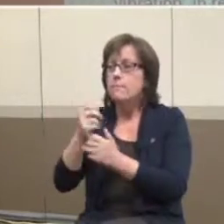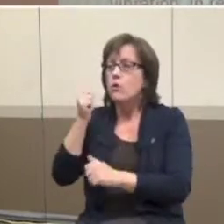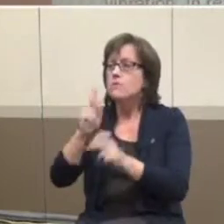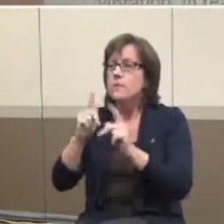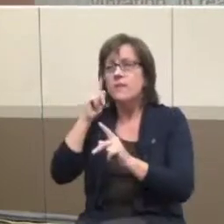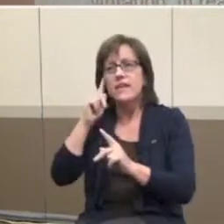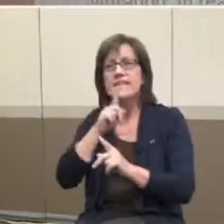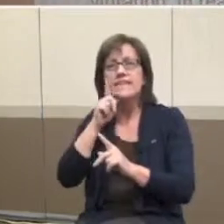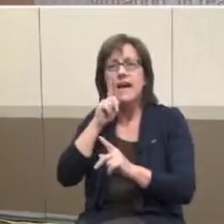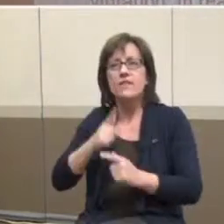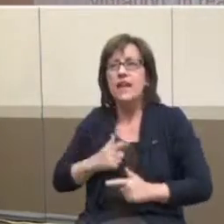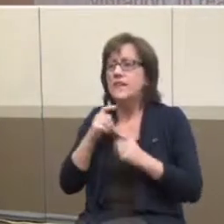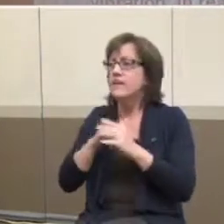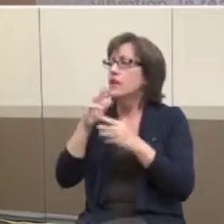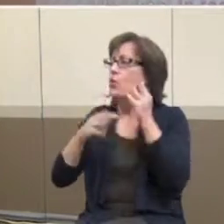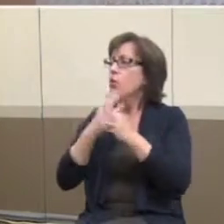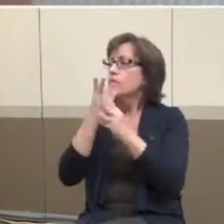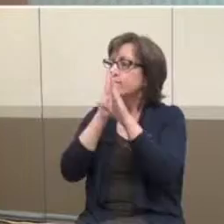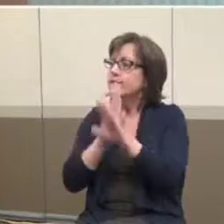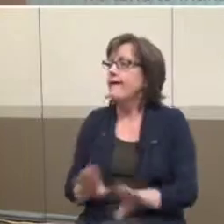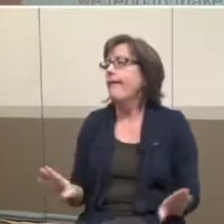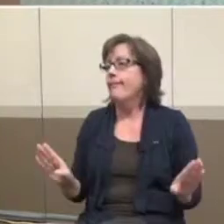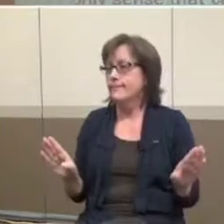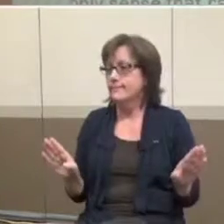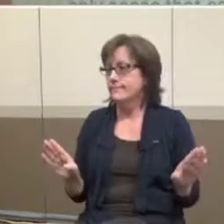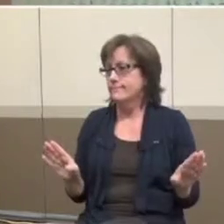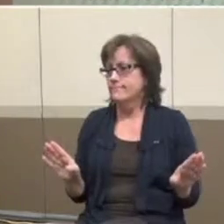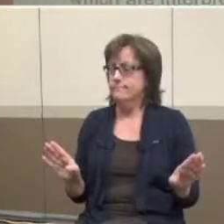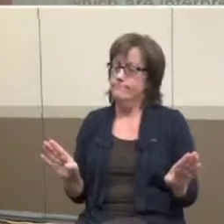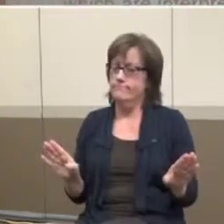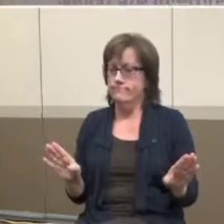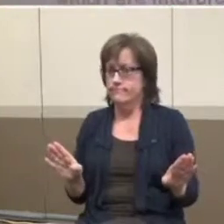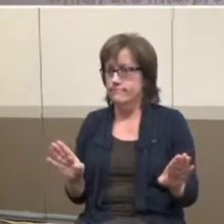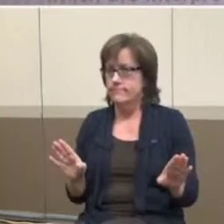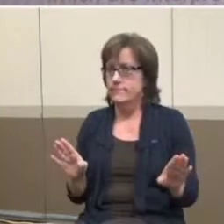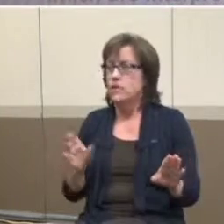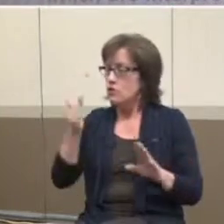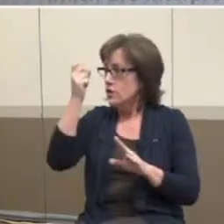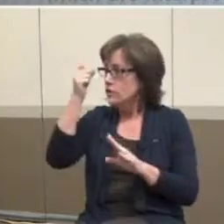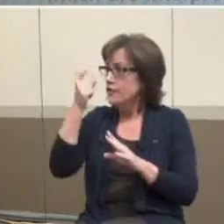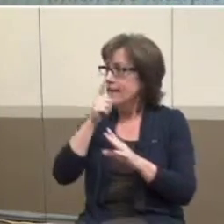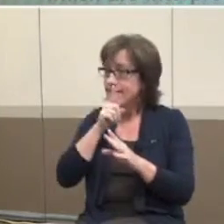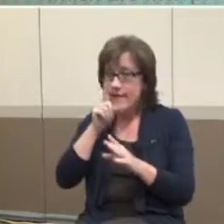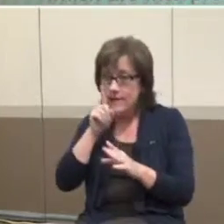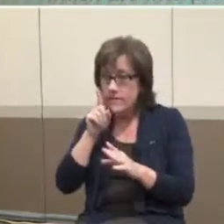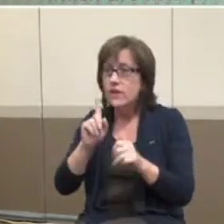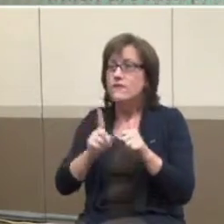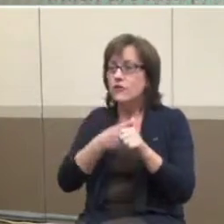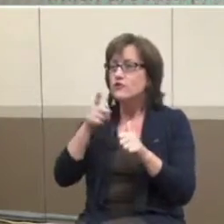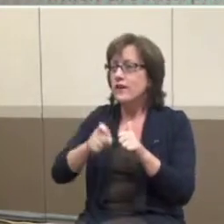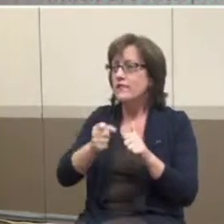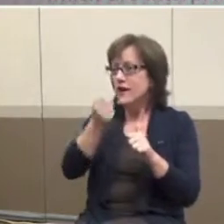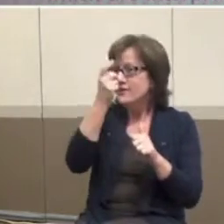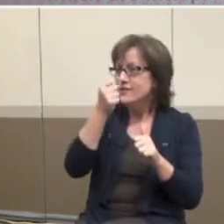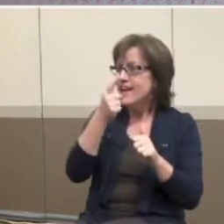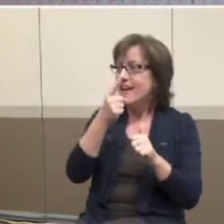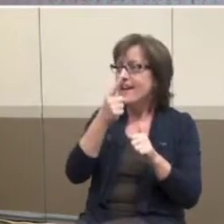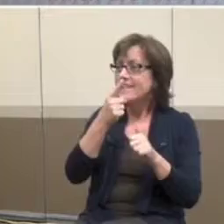of silence. Understand the nature of deafness. First, one has to understand the nature of